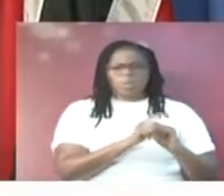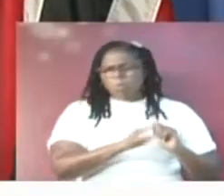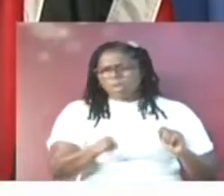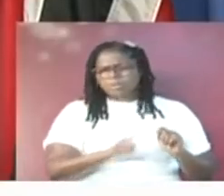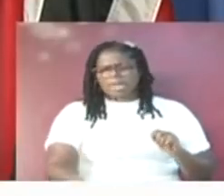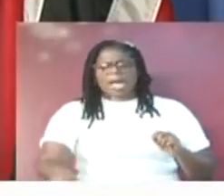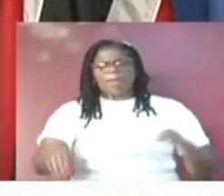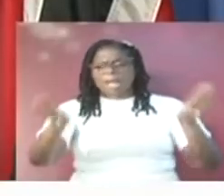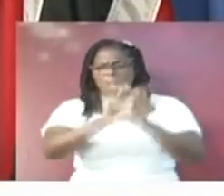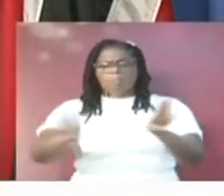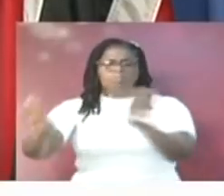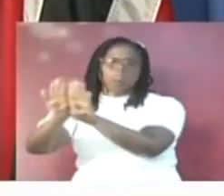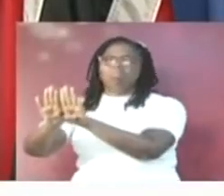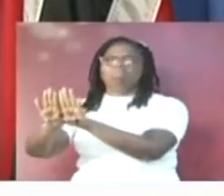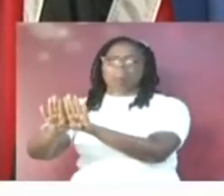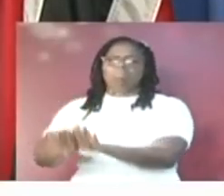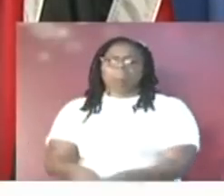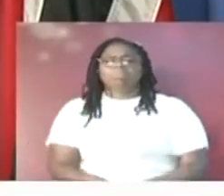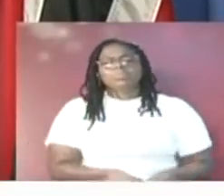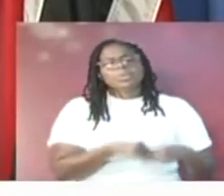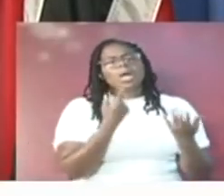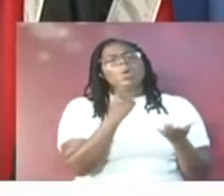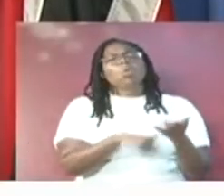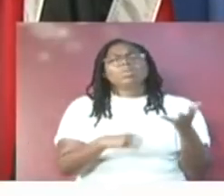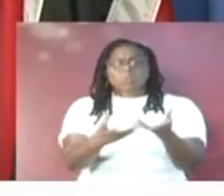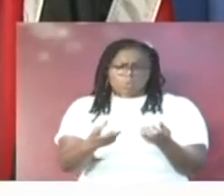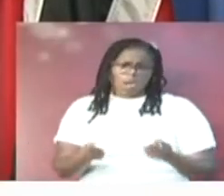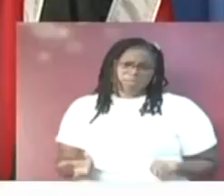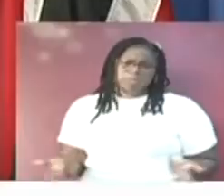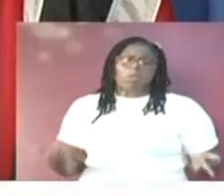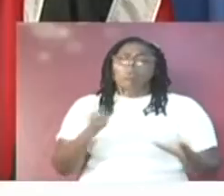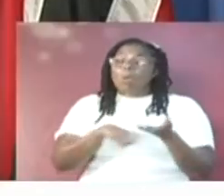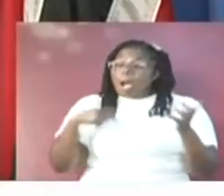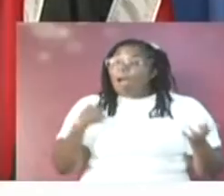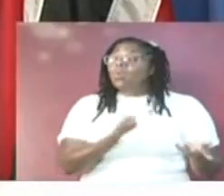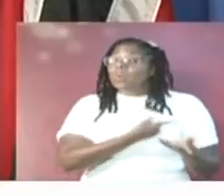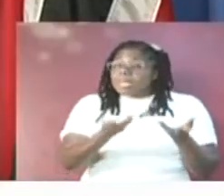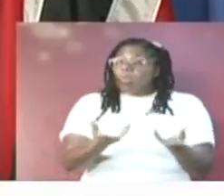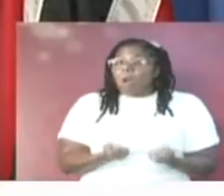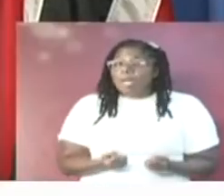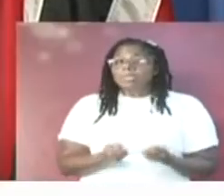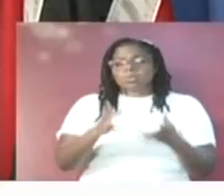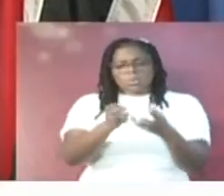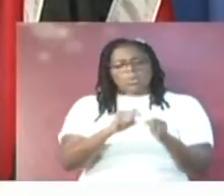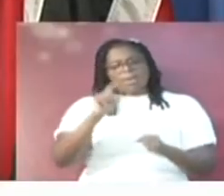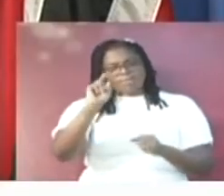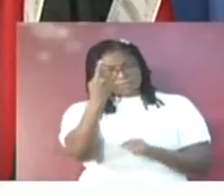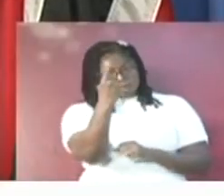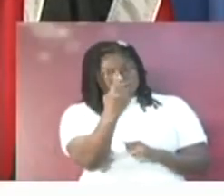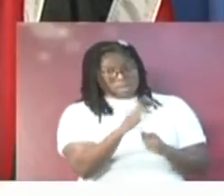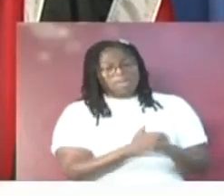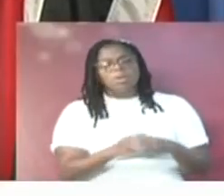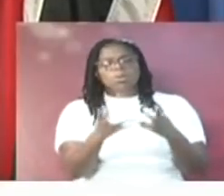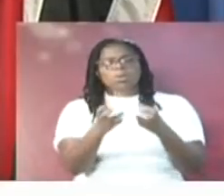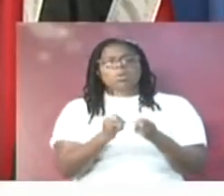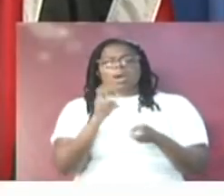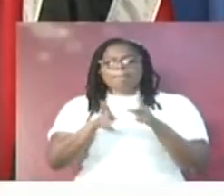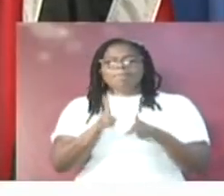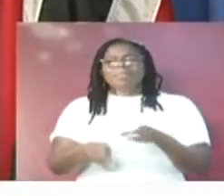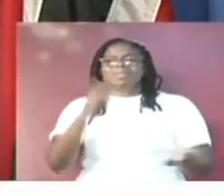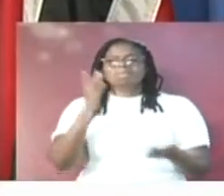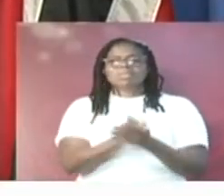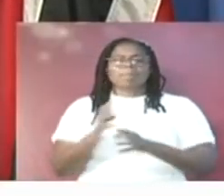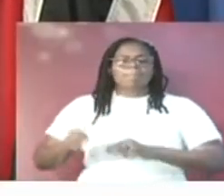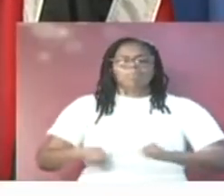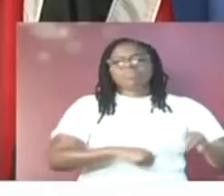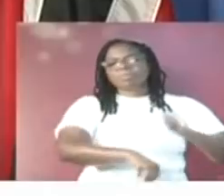after? We are after, one, the movement of people within